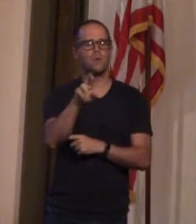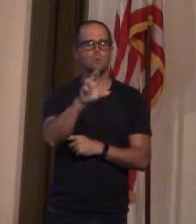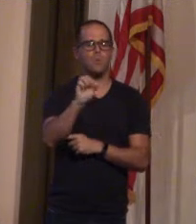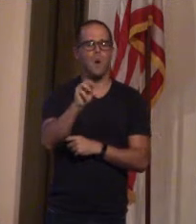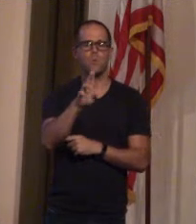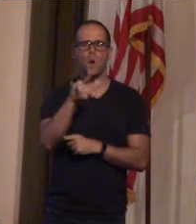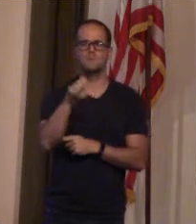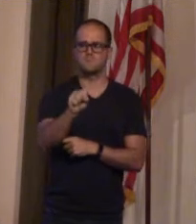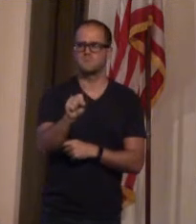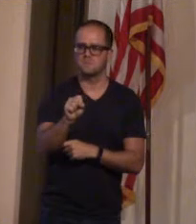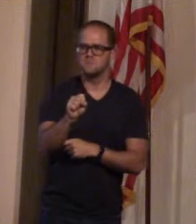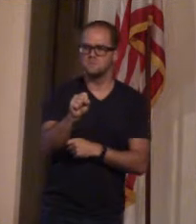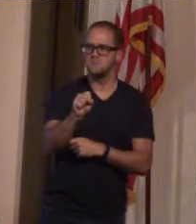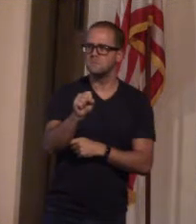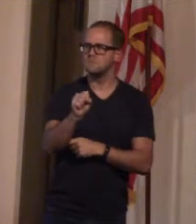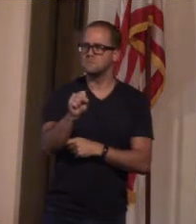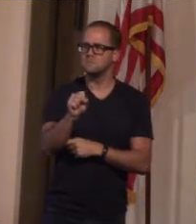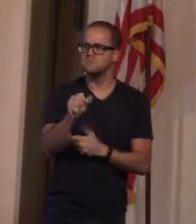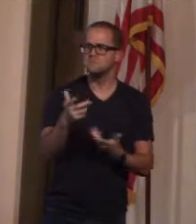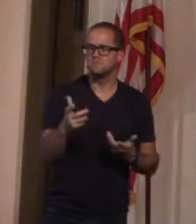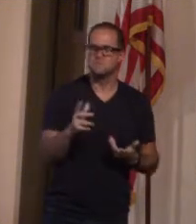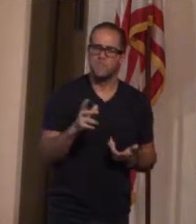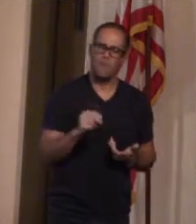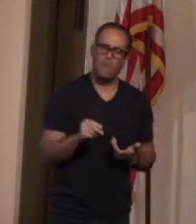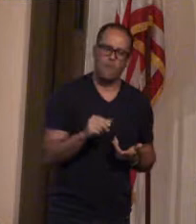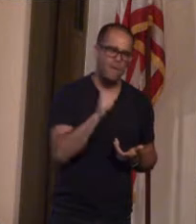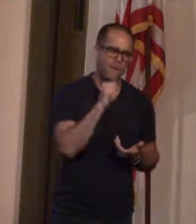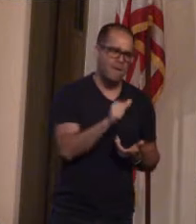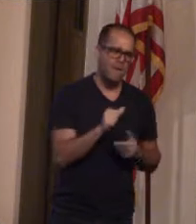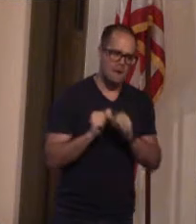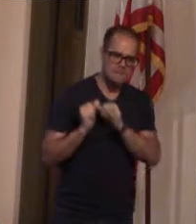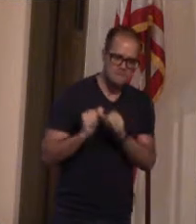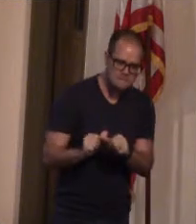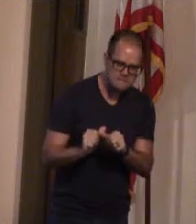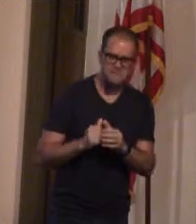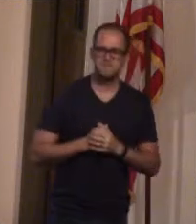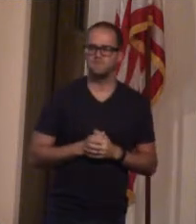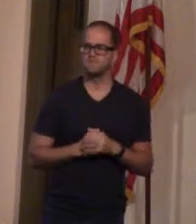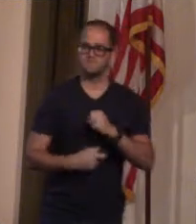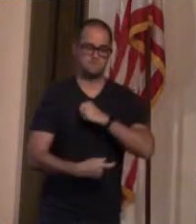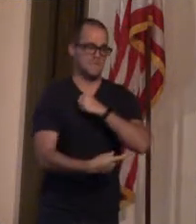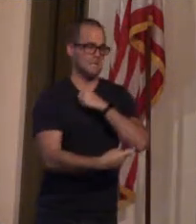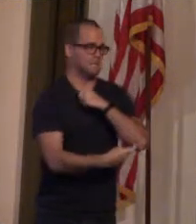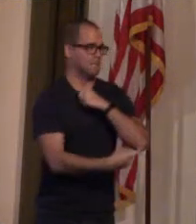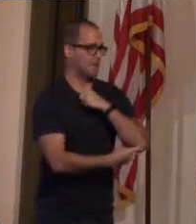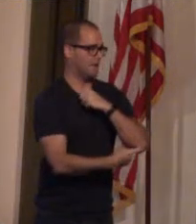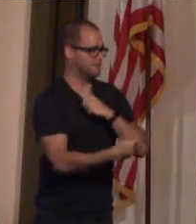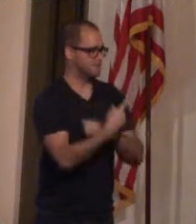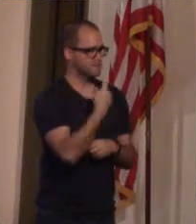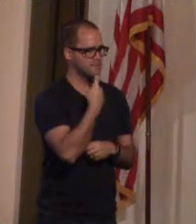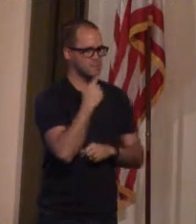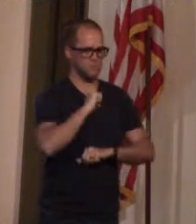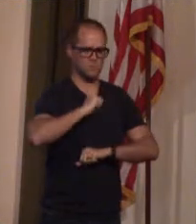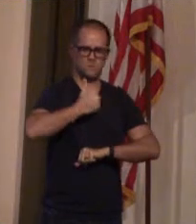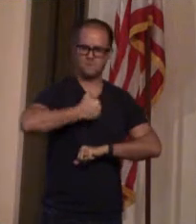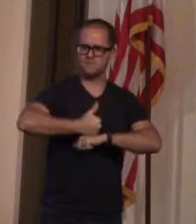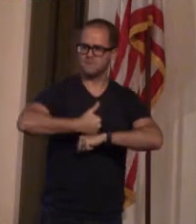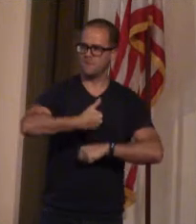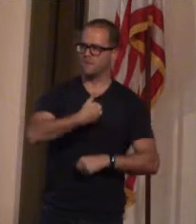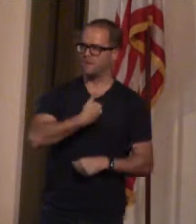business ferrying passengers from Federation headquarters to the planet Romulus, bump that up against the mission